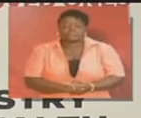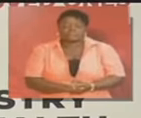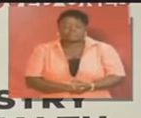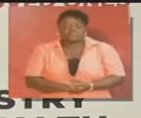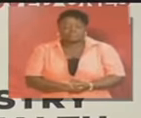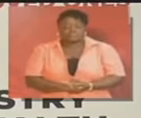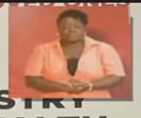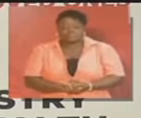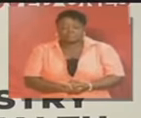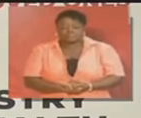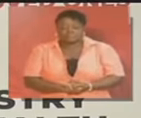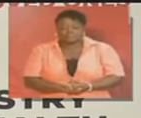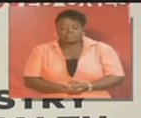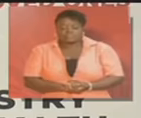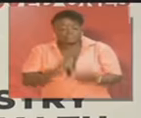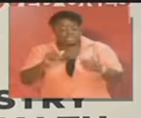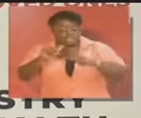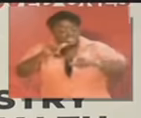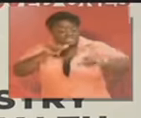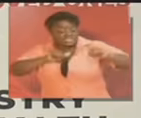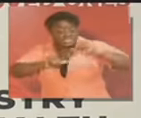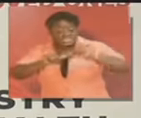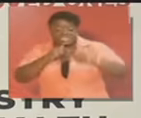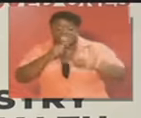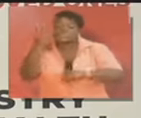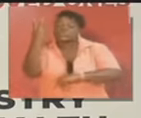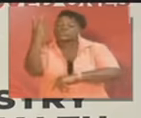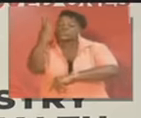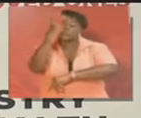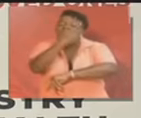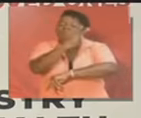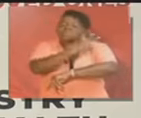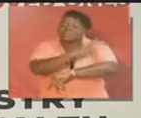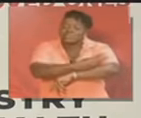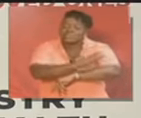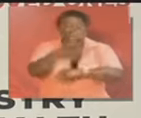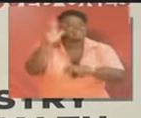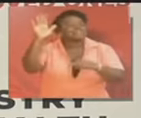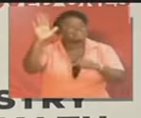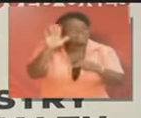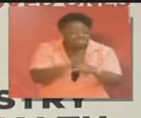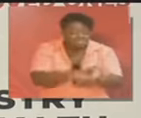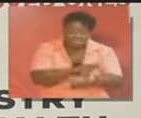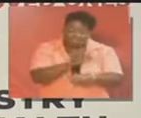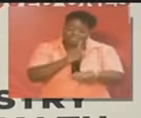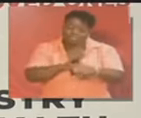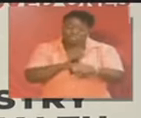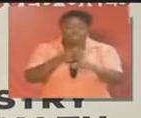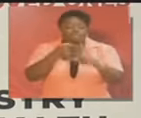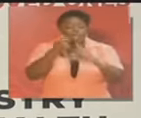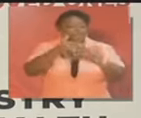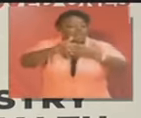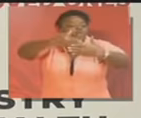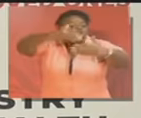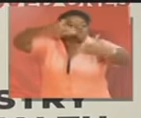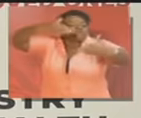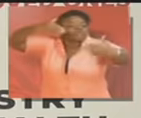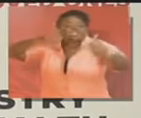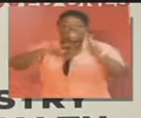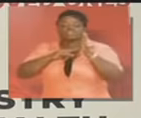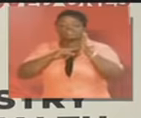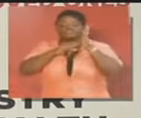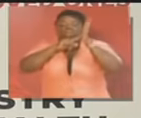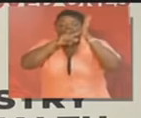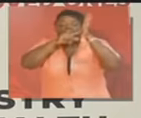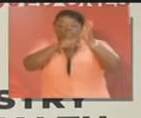science suggests that the 48-hour timescale is all that is relevant. And given the fact that the symptoms for the PM started